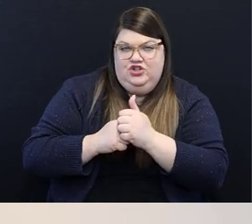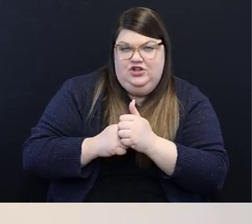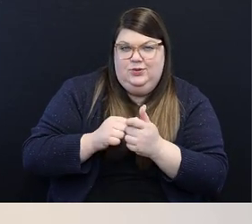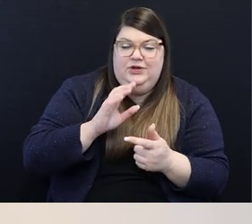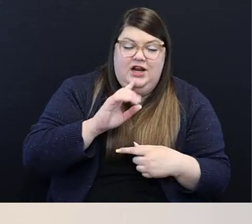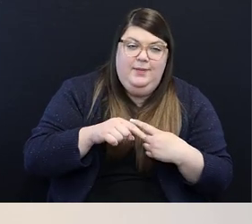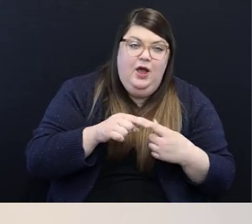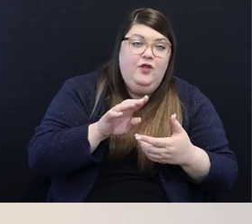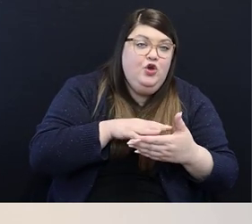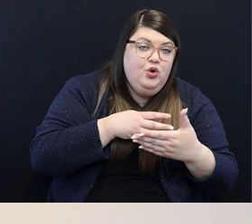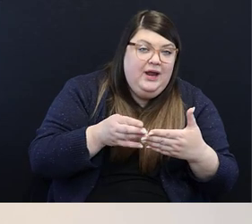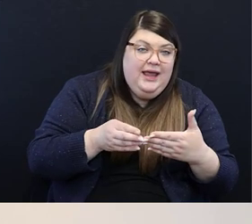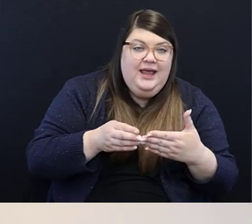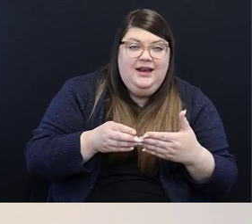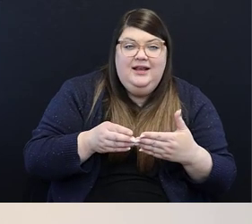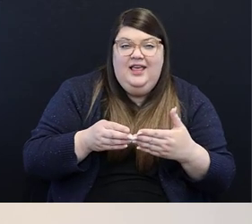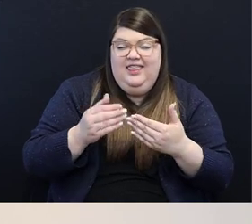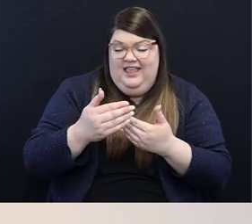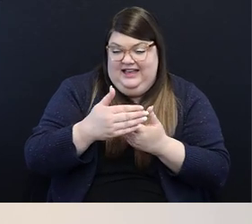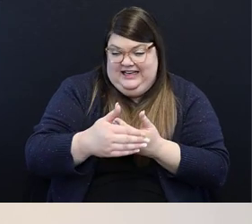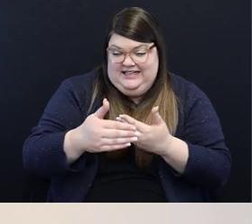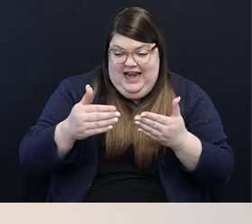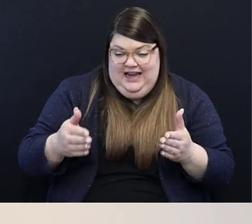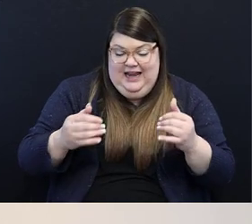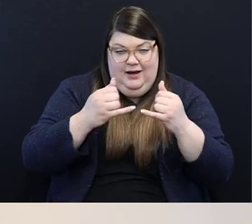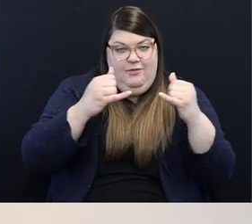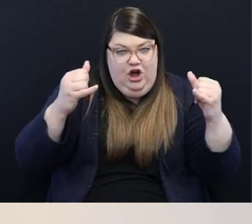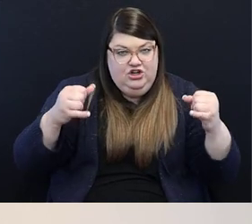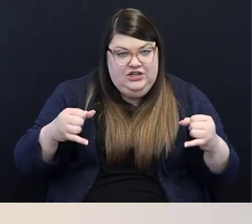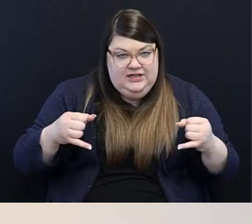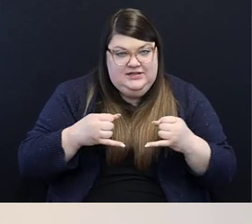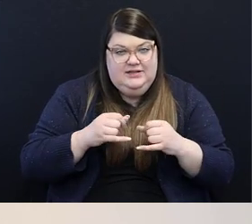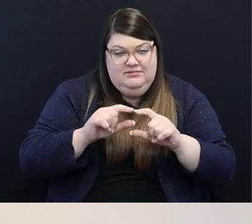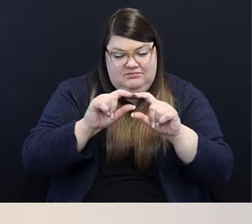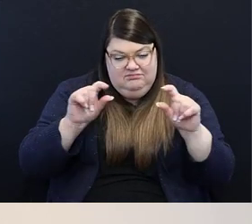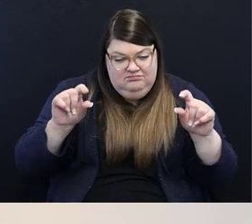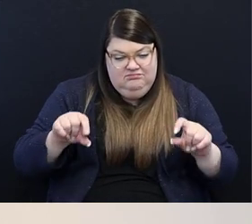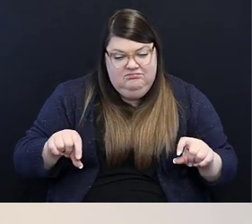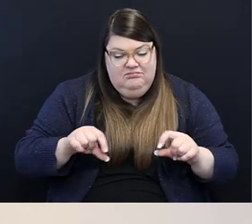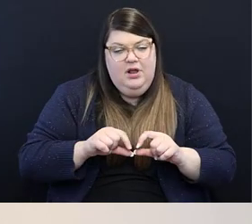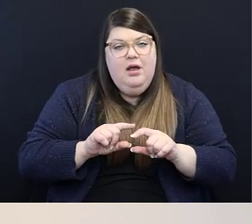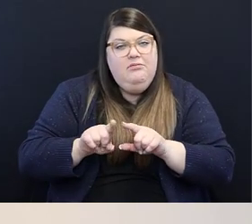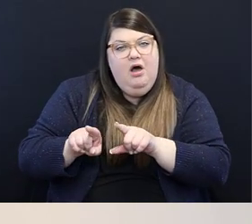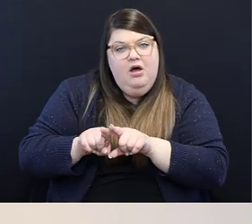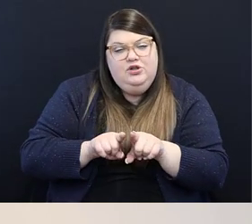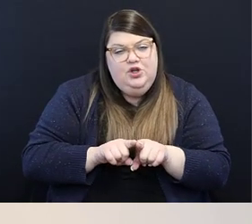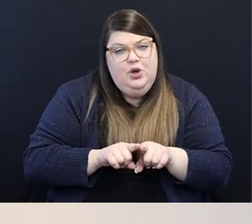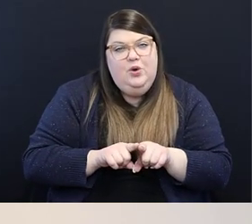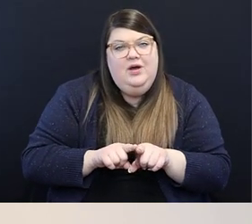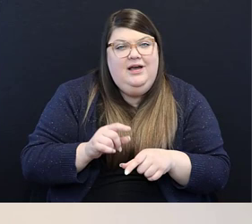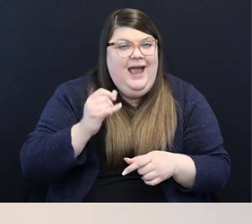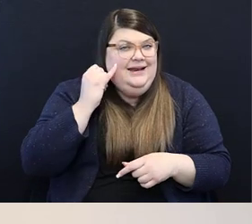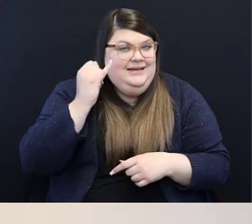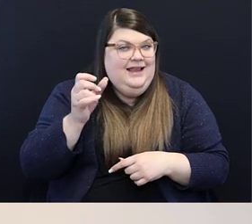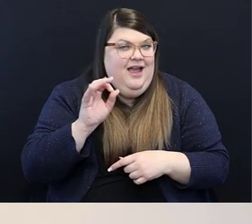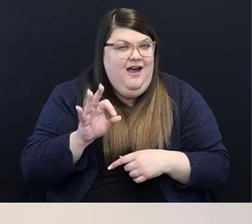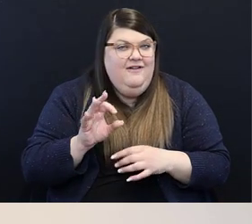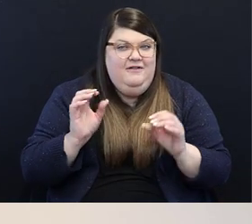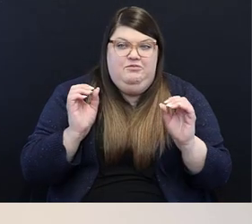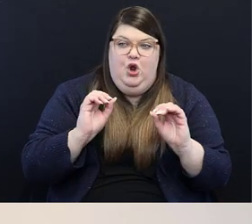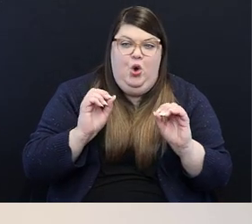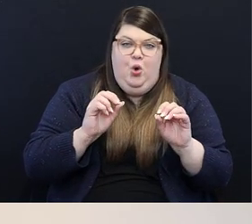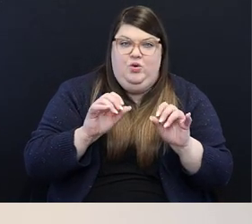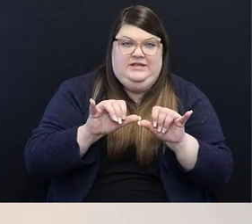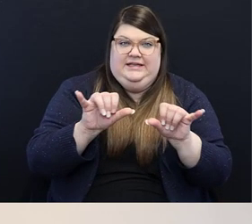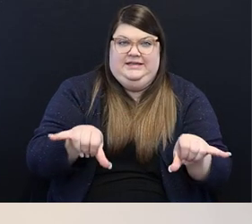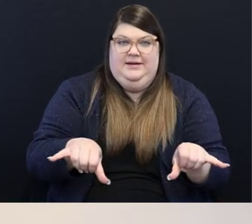about these containing margins, but there's also this idea of there being no system. There's a couple of